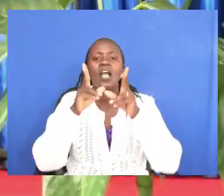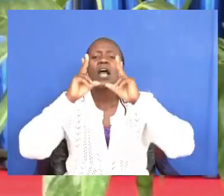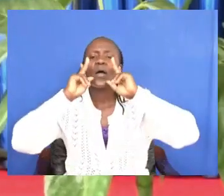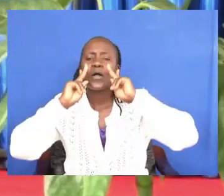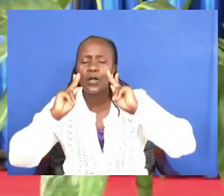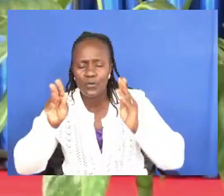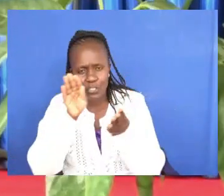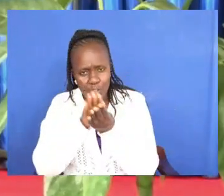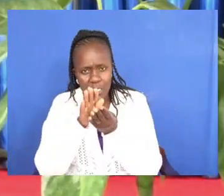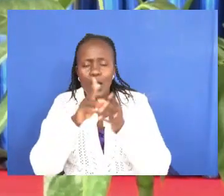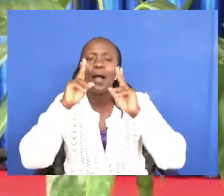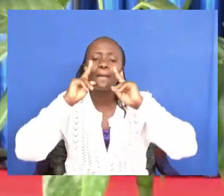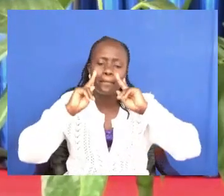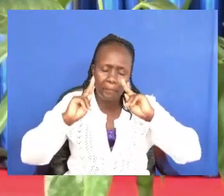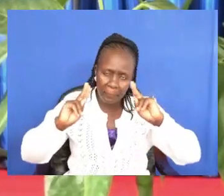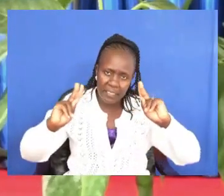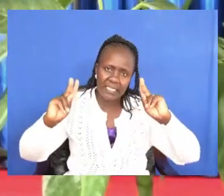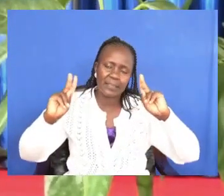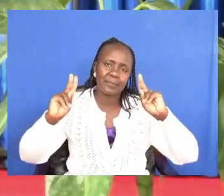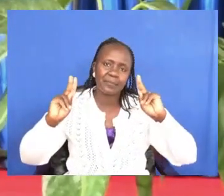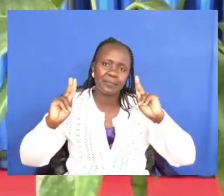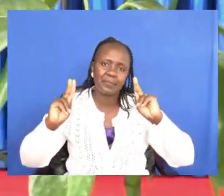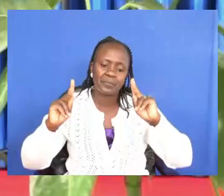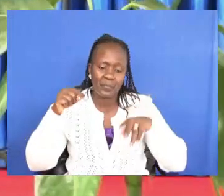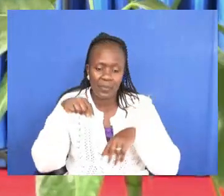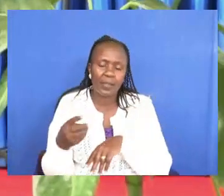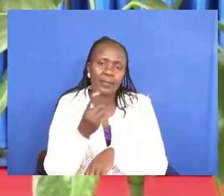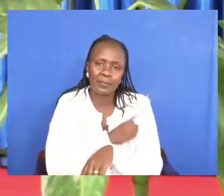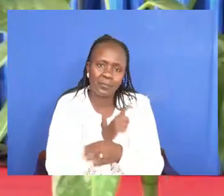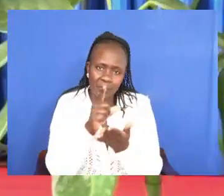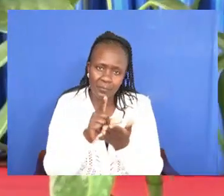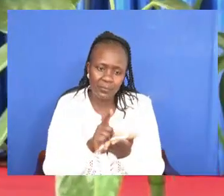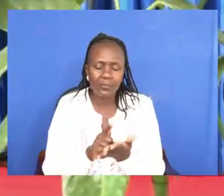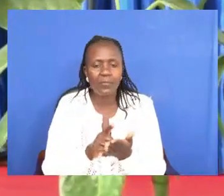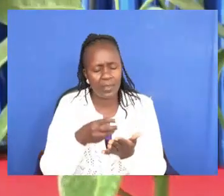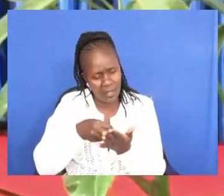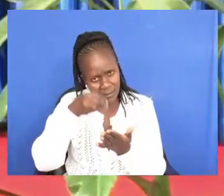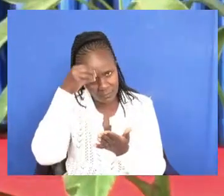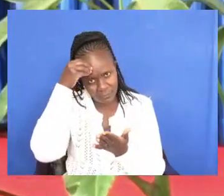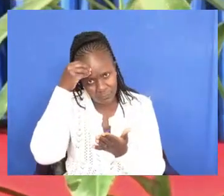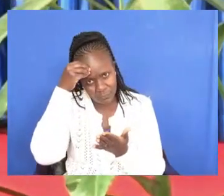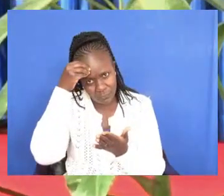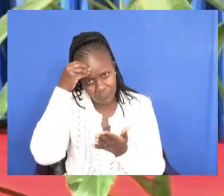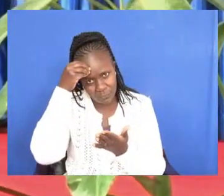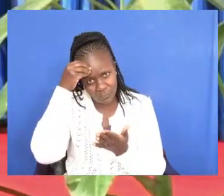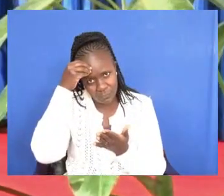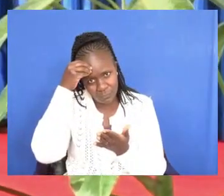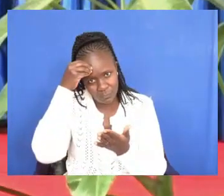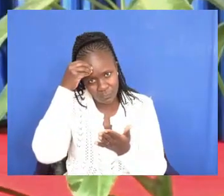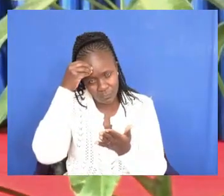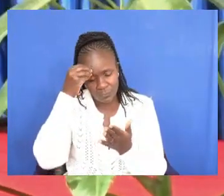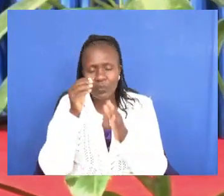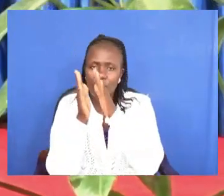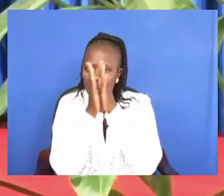David decides to keep peace. So in our today's lesson, we're going to learn or look